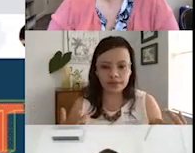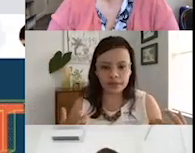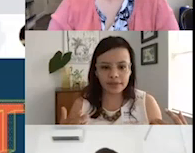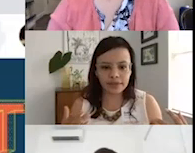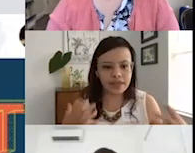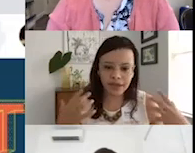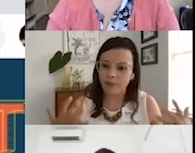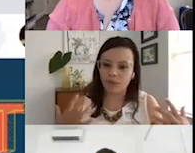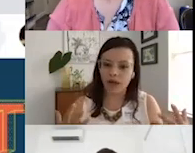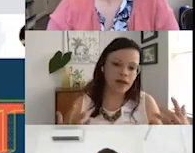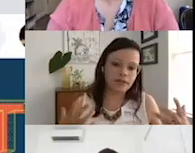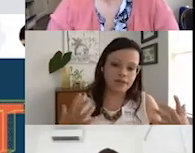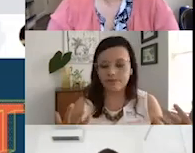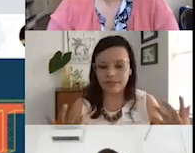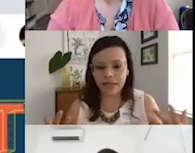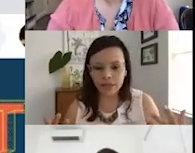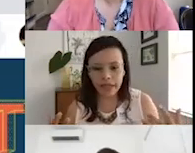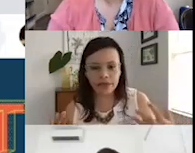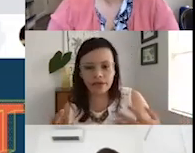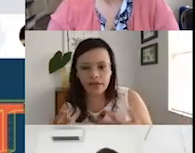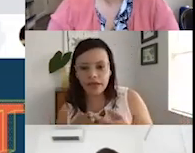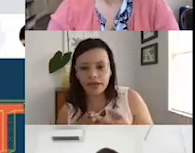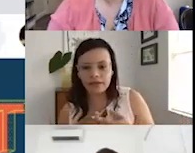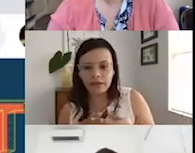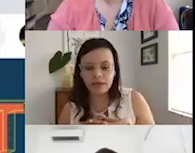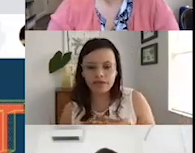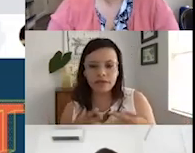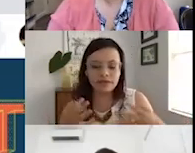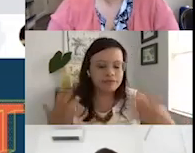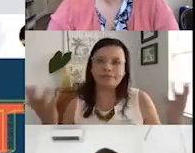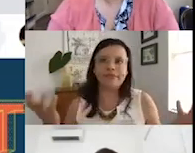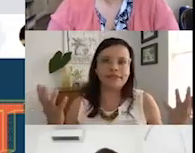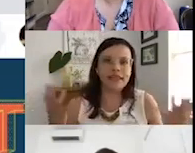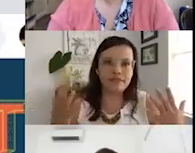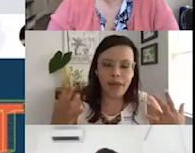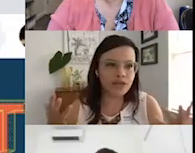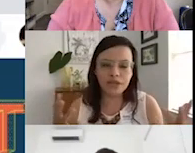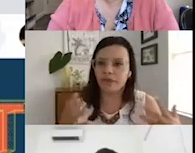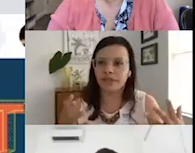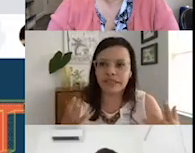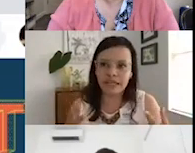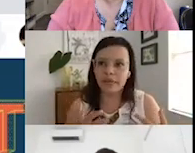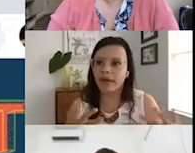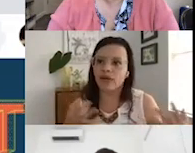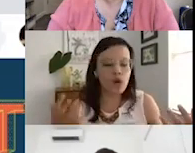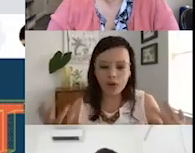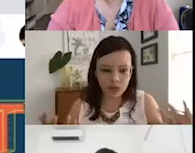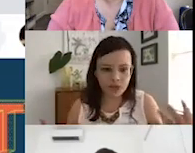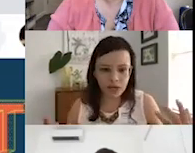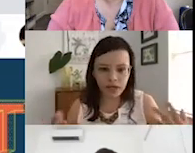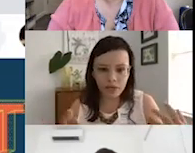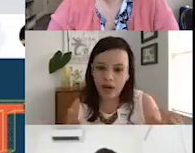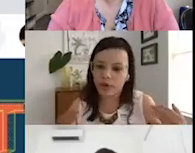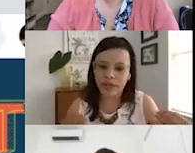start? Like if I am a design educator that, you know, I feel, let's say, passionate about this idea, but I don't know where